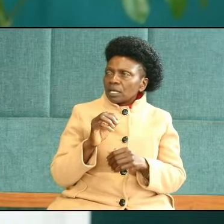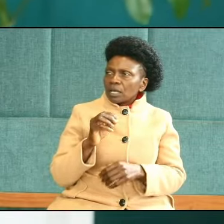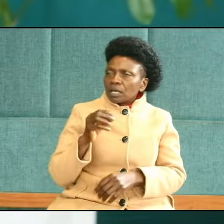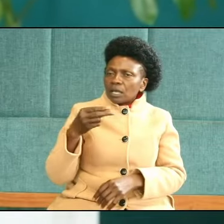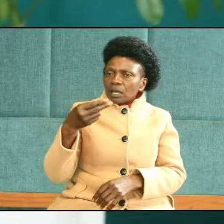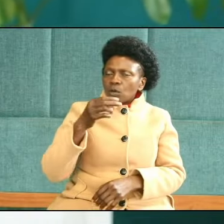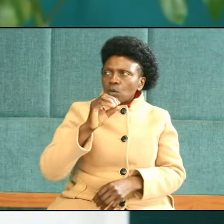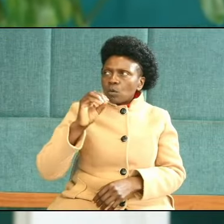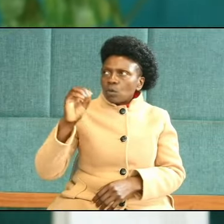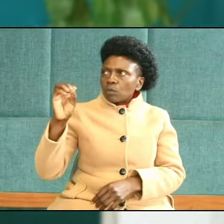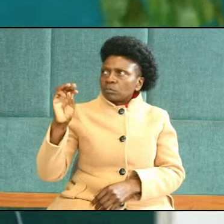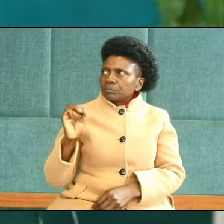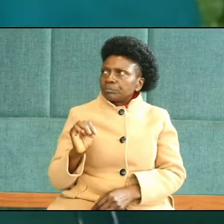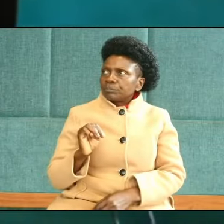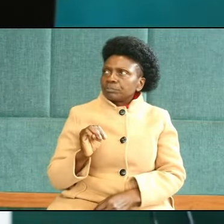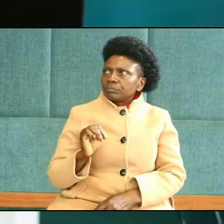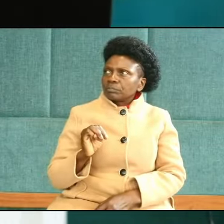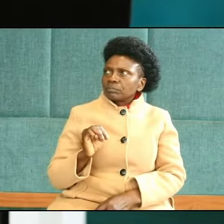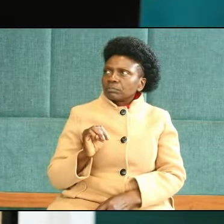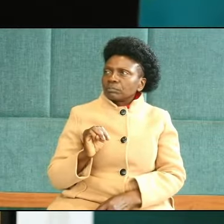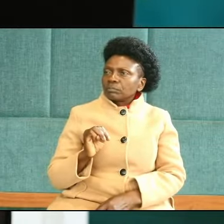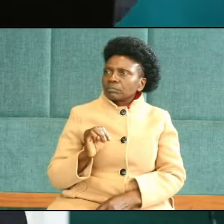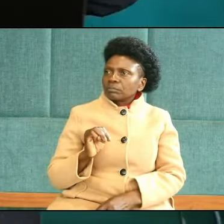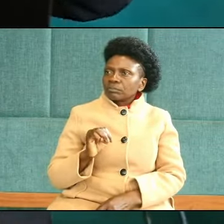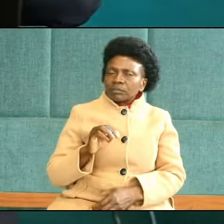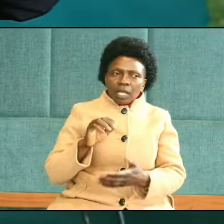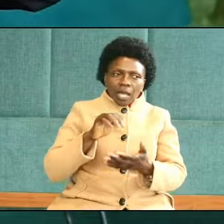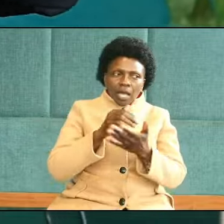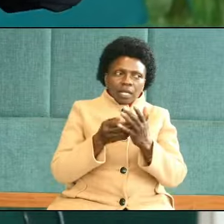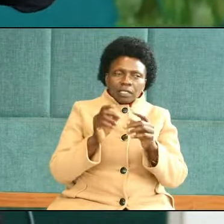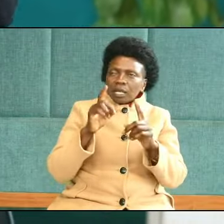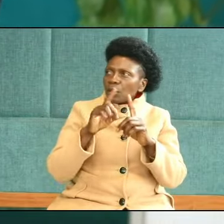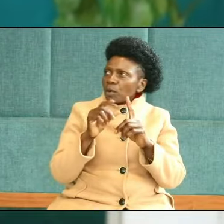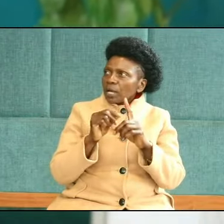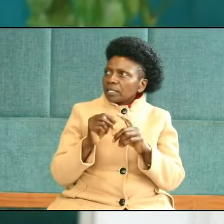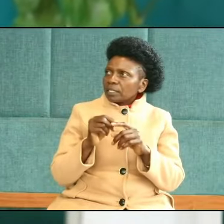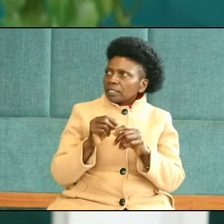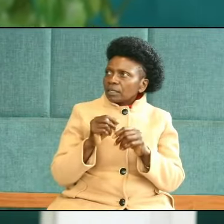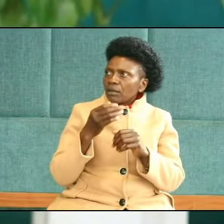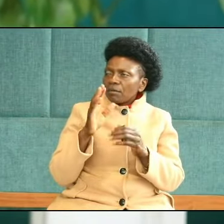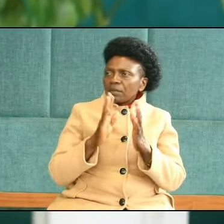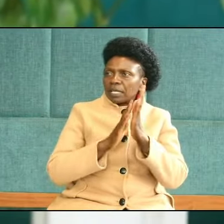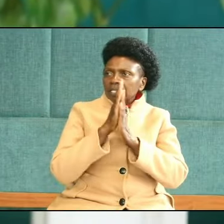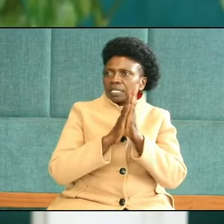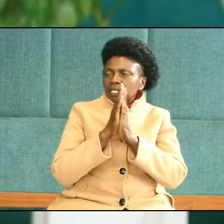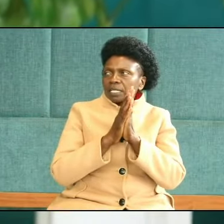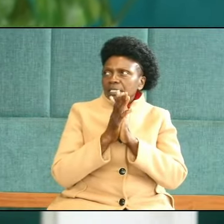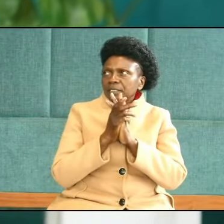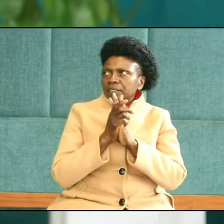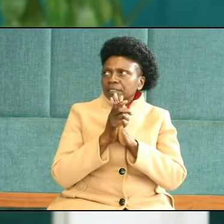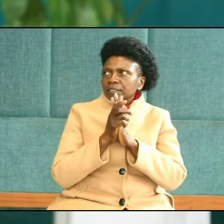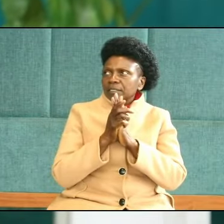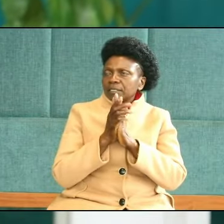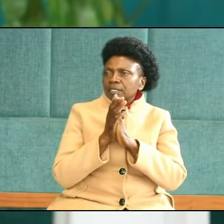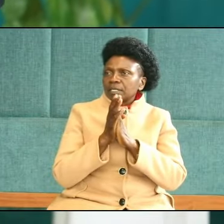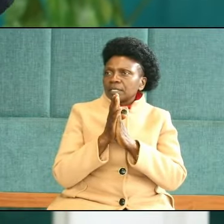You hear the sound? Whom. It's the way you hear, like it's like we talk about in English,